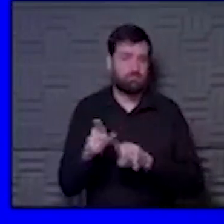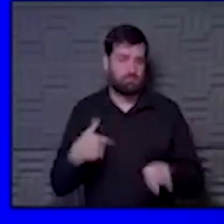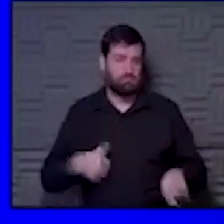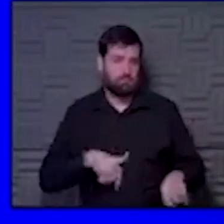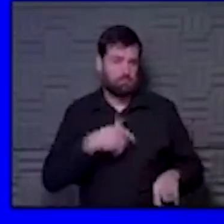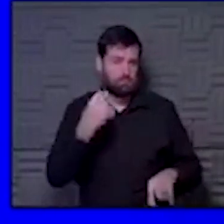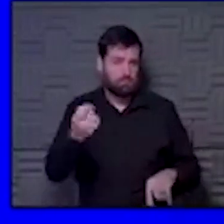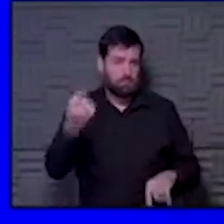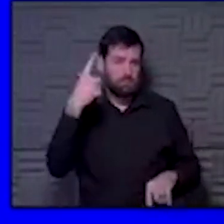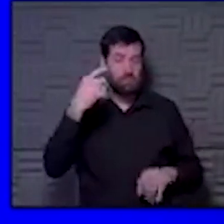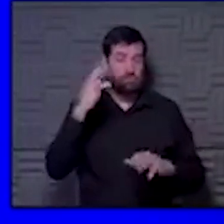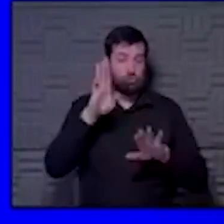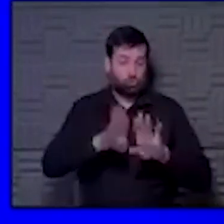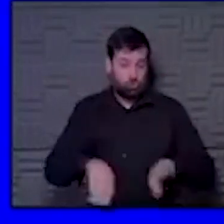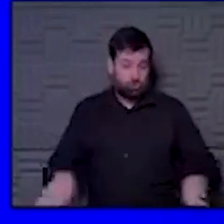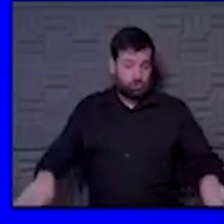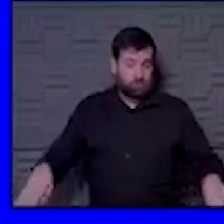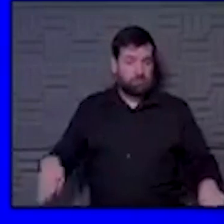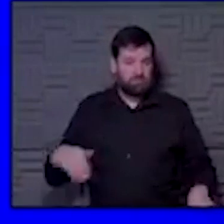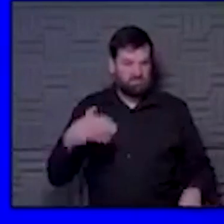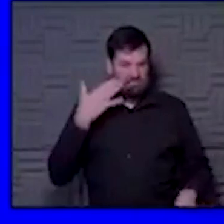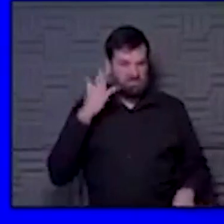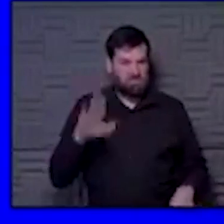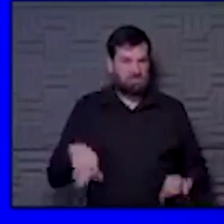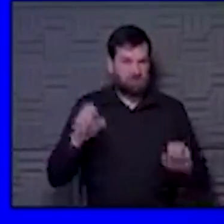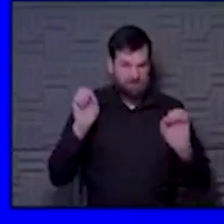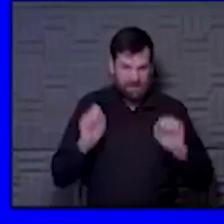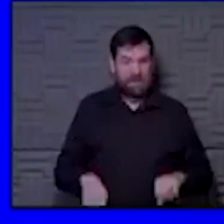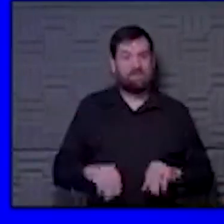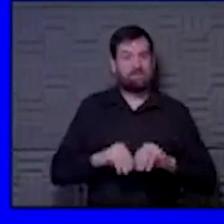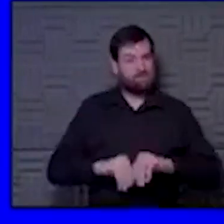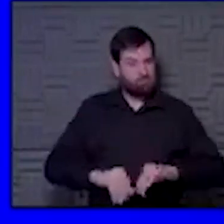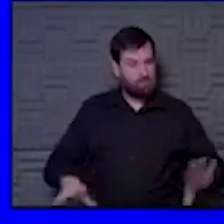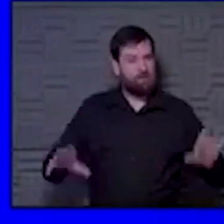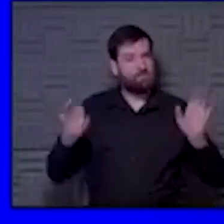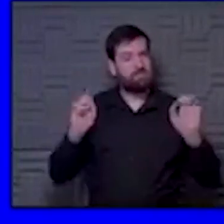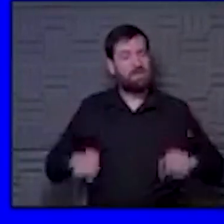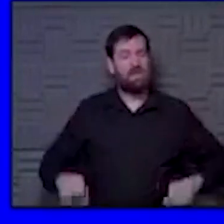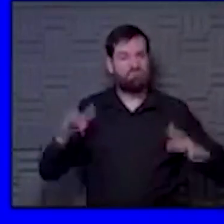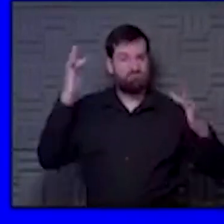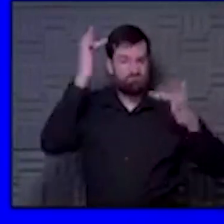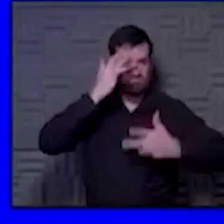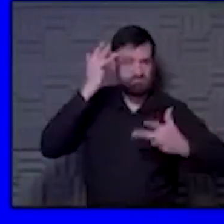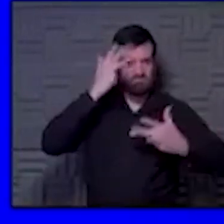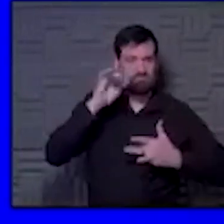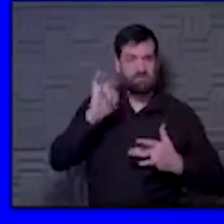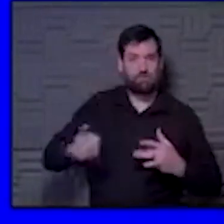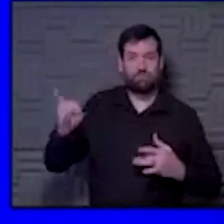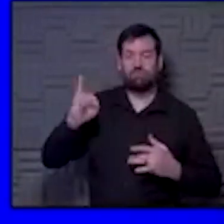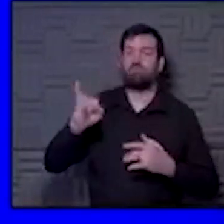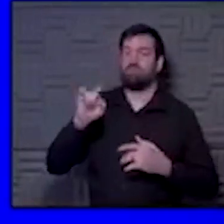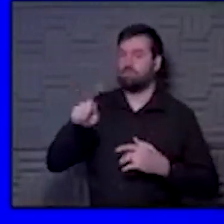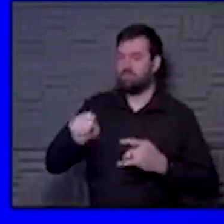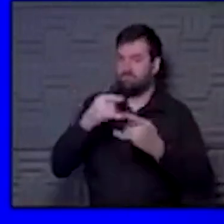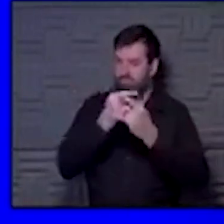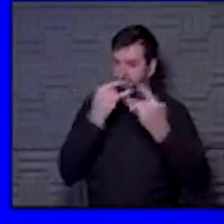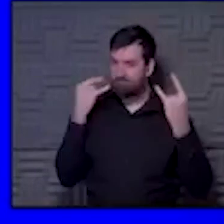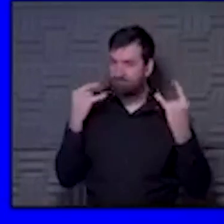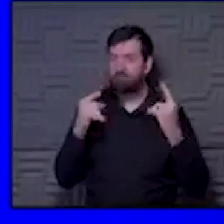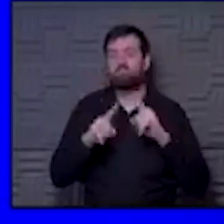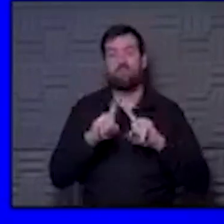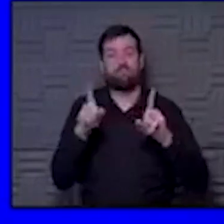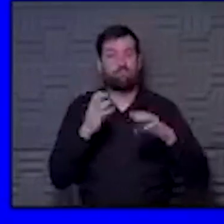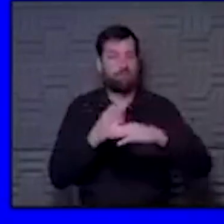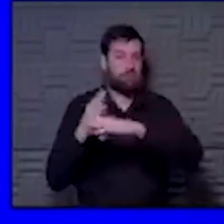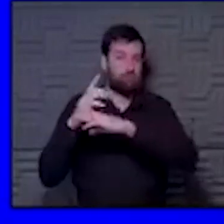that certainly children we know can still spread the disease and get infected. We need the barrier on the wearer, but also some